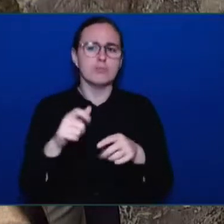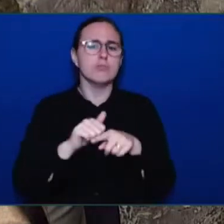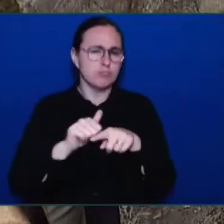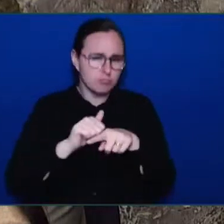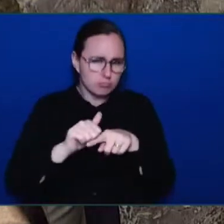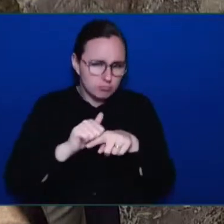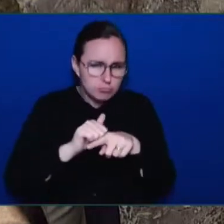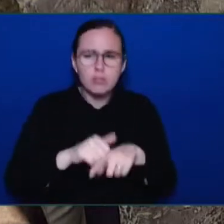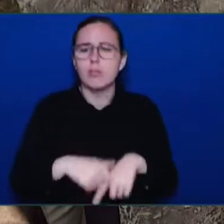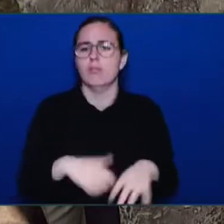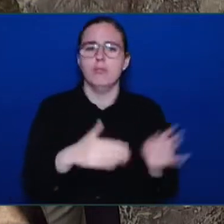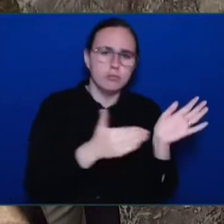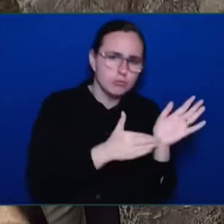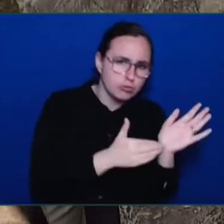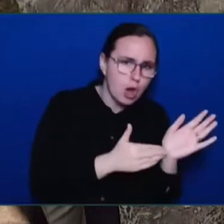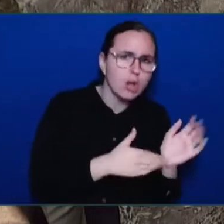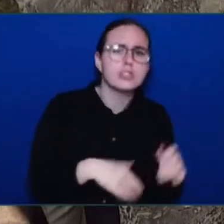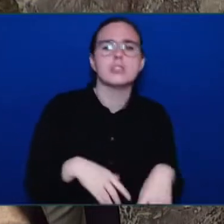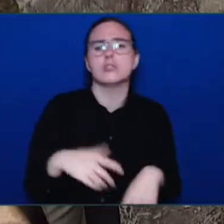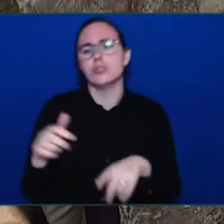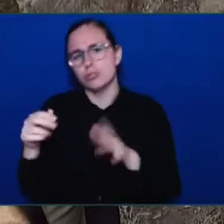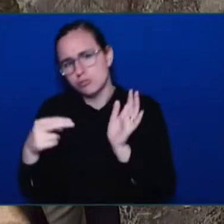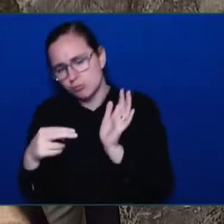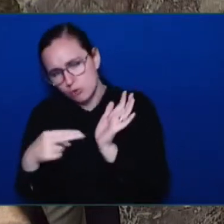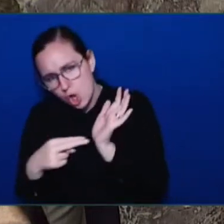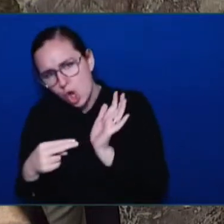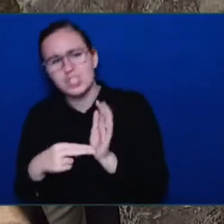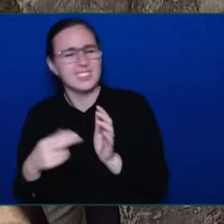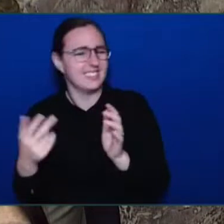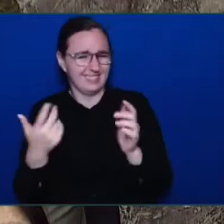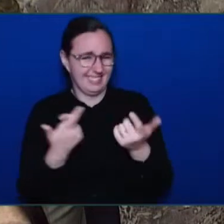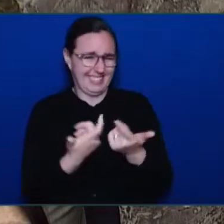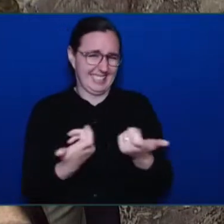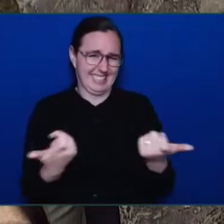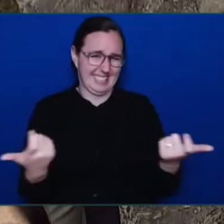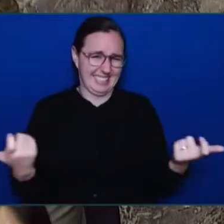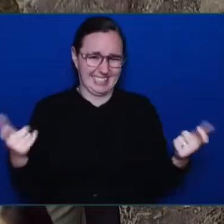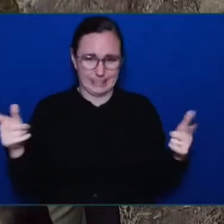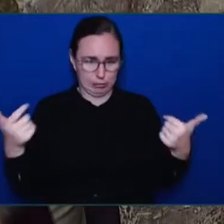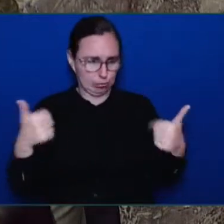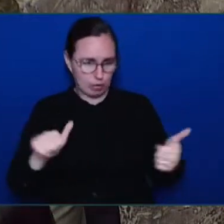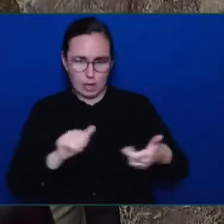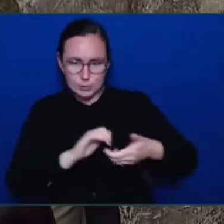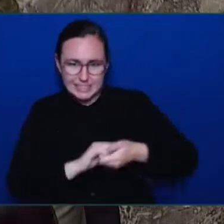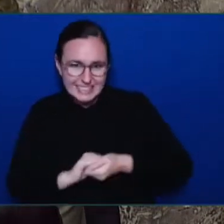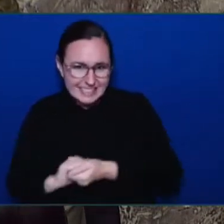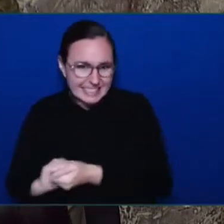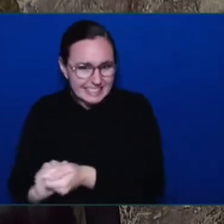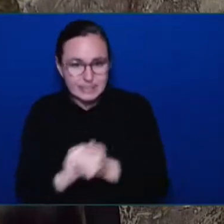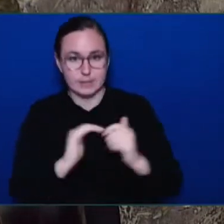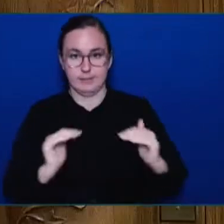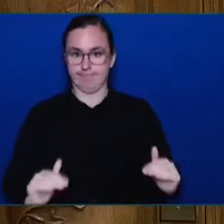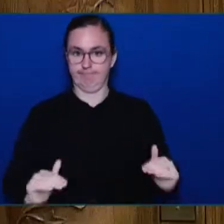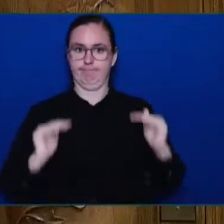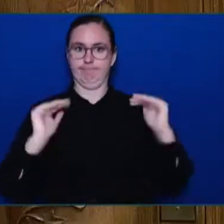in BC to make improvements to primary care everywhere in the members' riding and everywhere else.